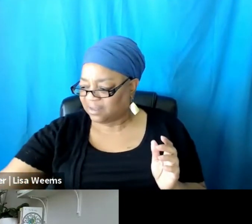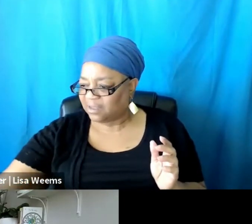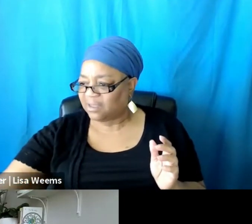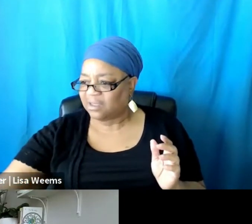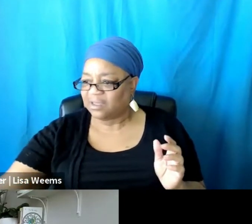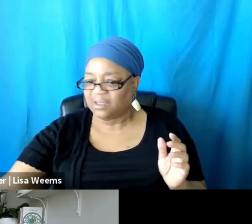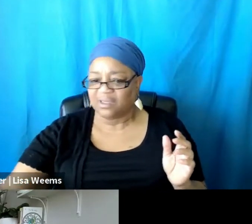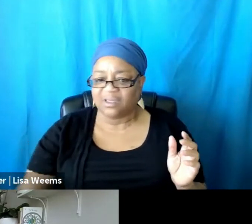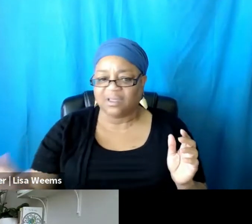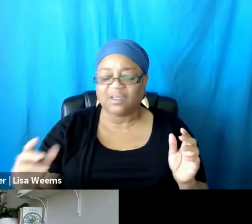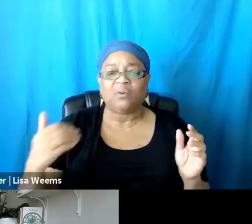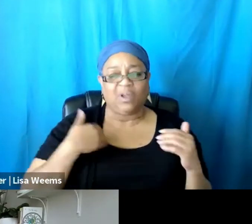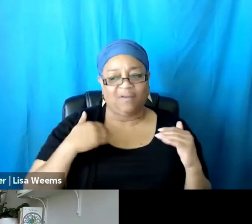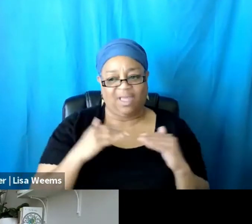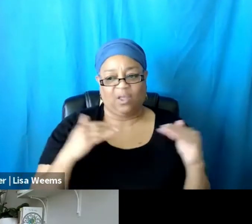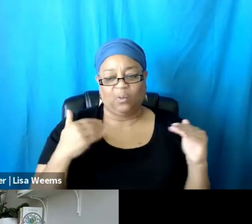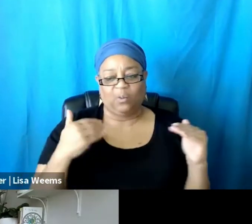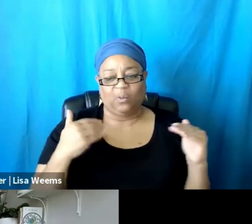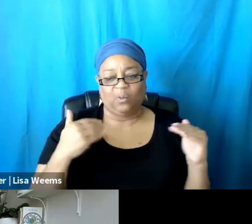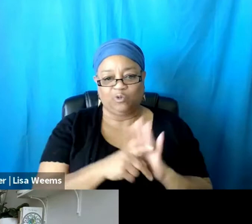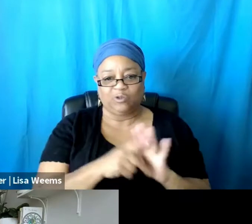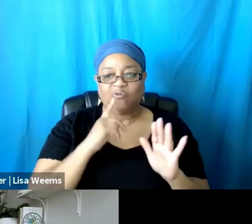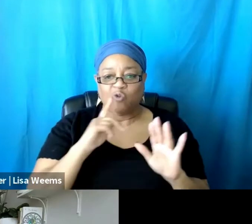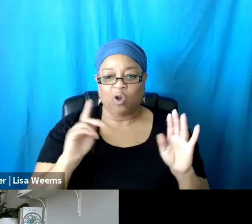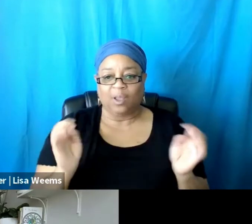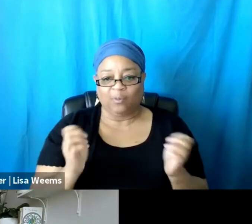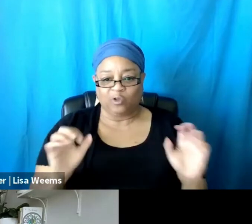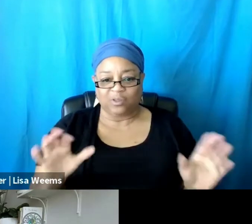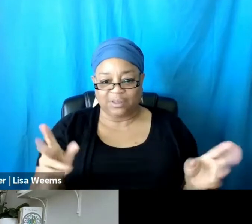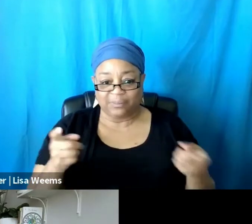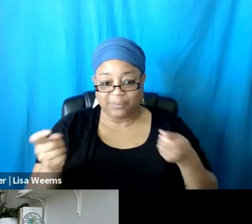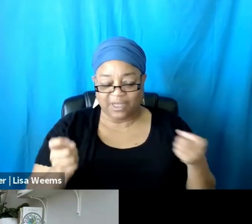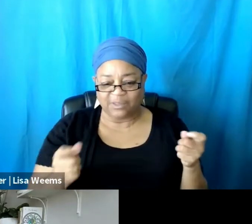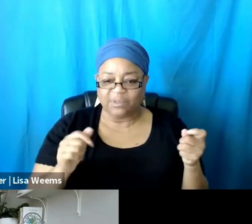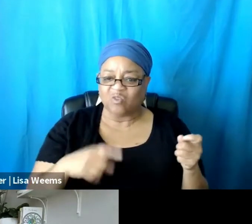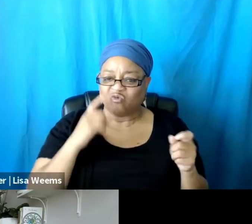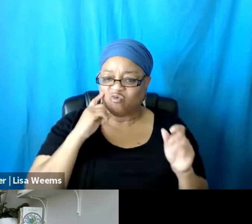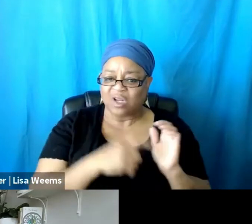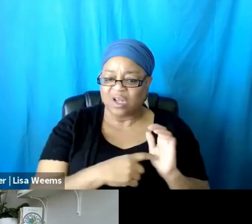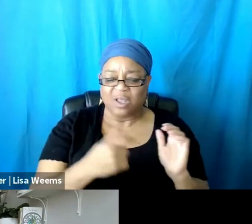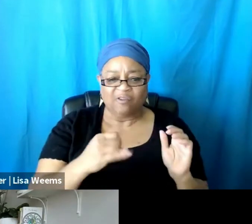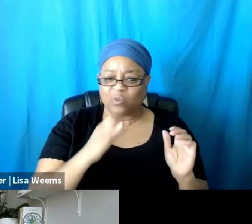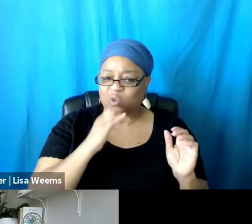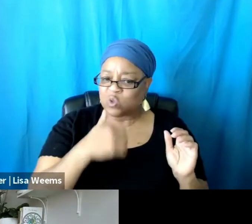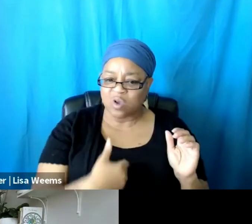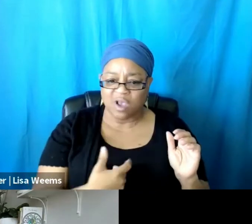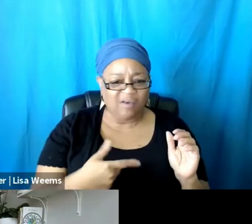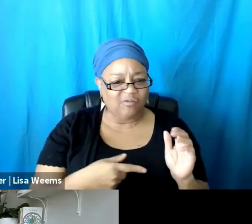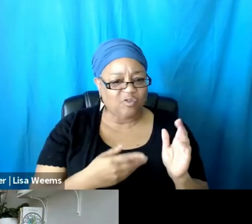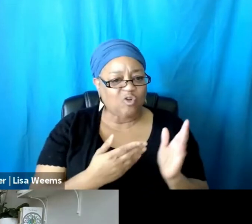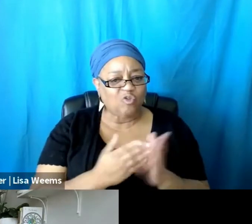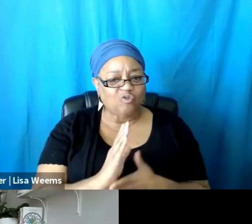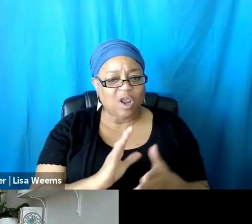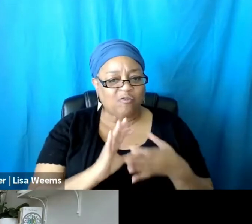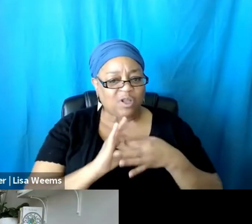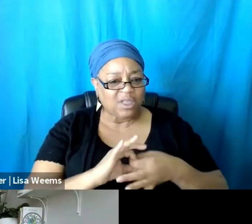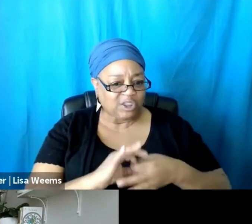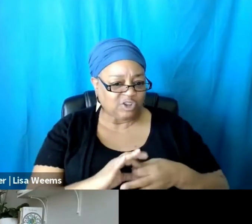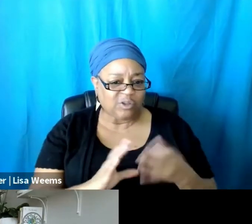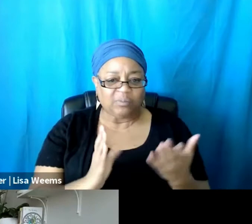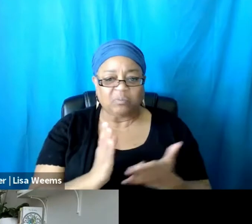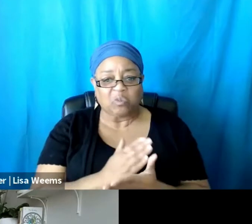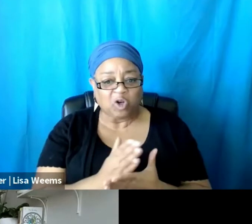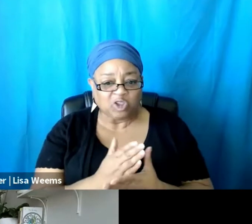principle in emergency management. Recognizing that if we do not have the right relationships, partnerships, and coordination,